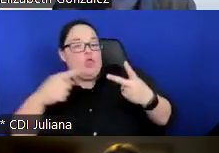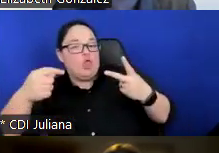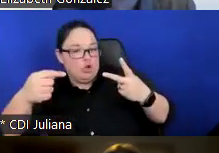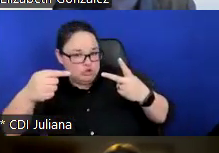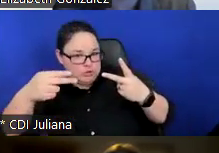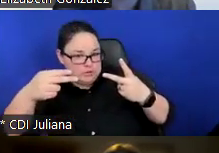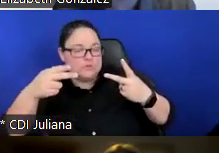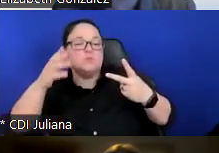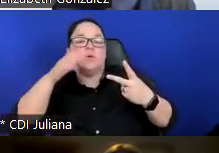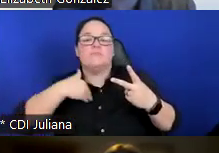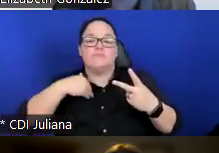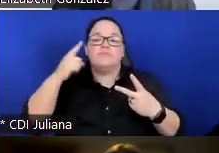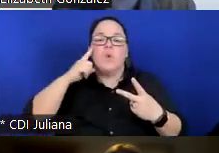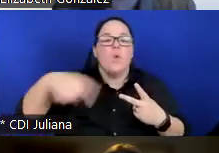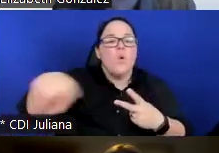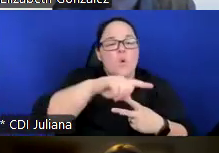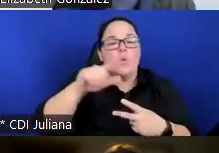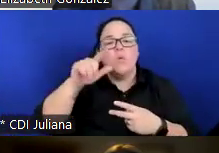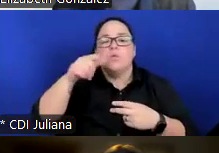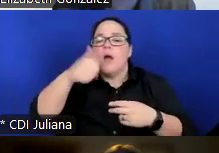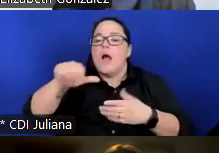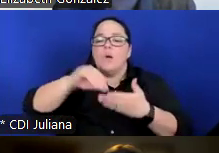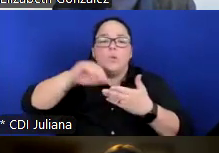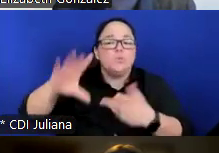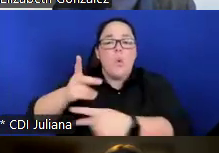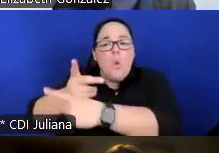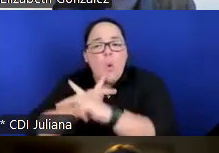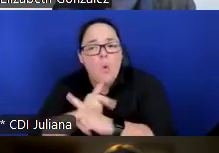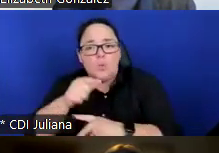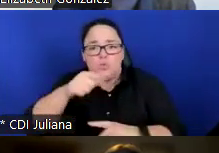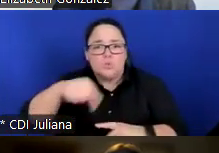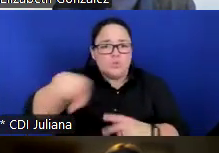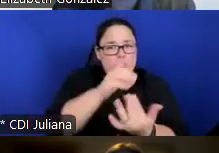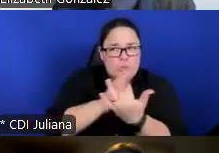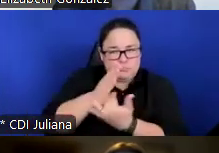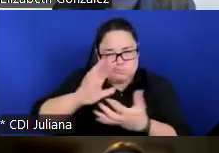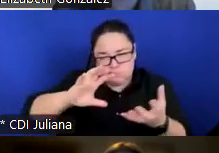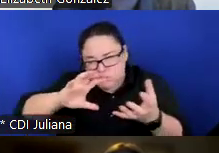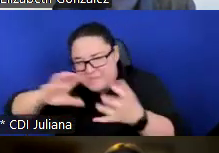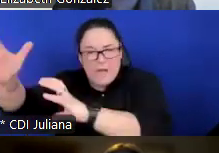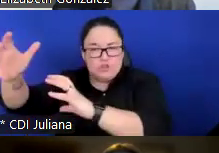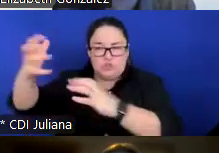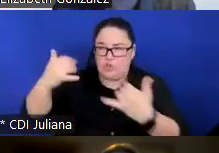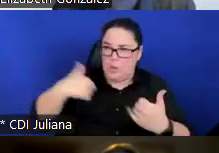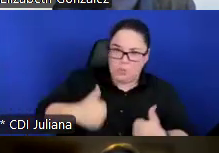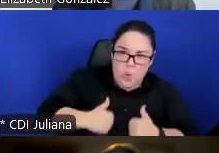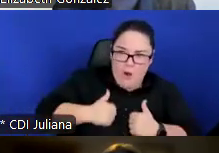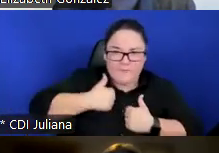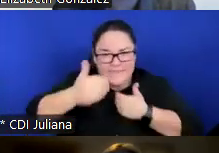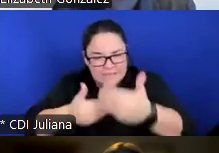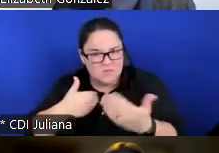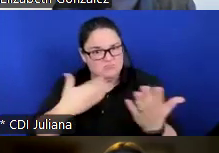loans for disaster survivors. So I hope you join us then. I will open it up in case there are